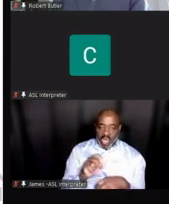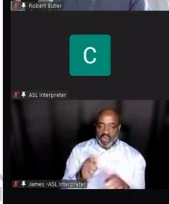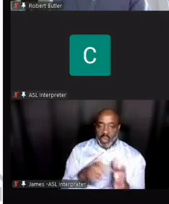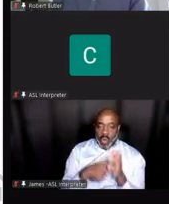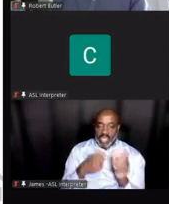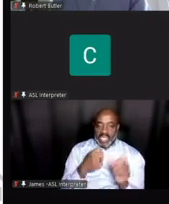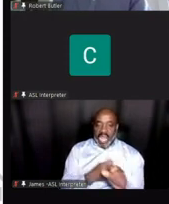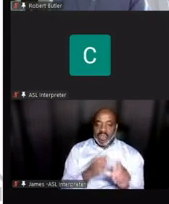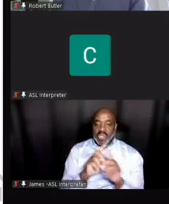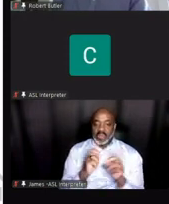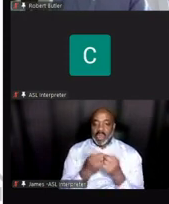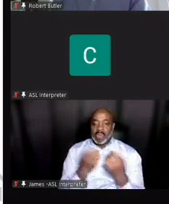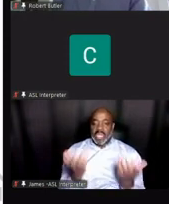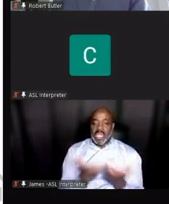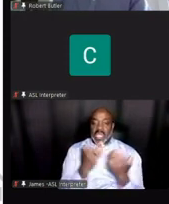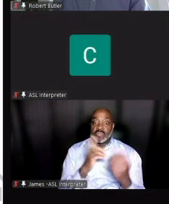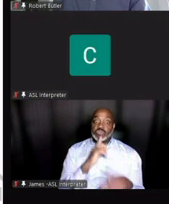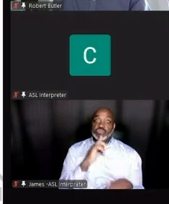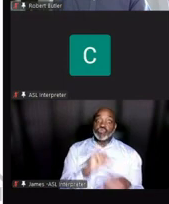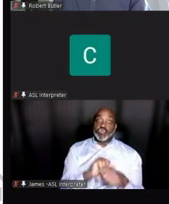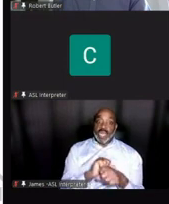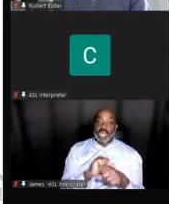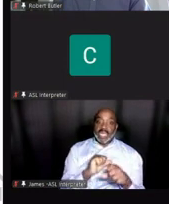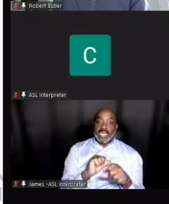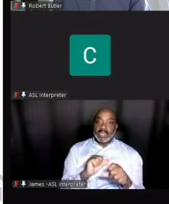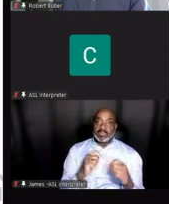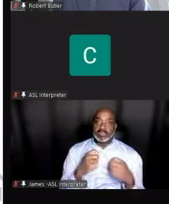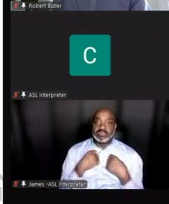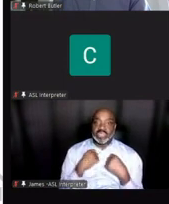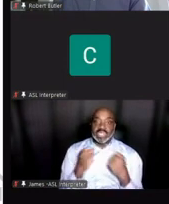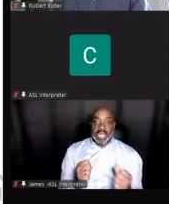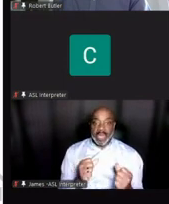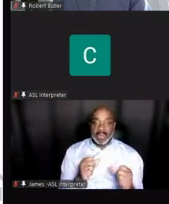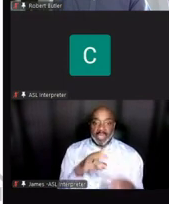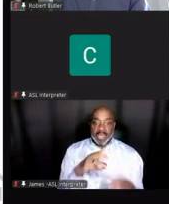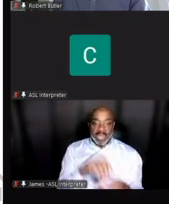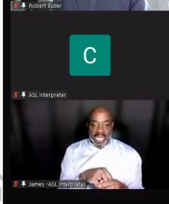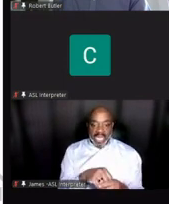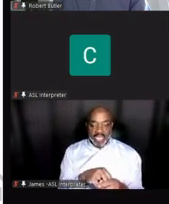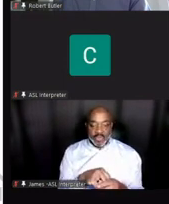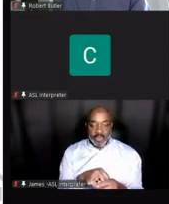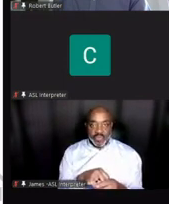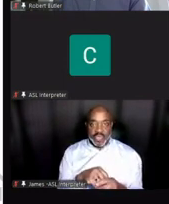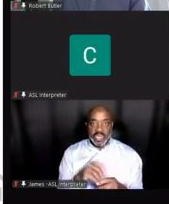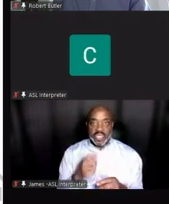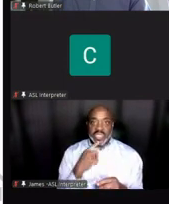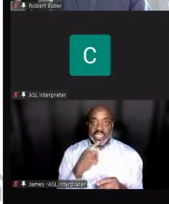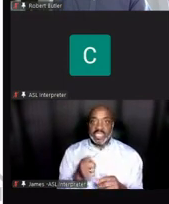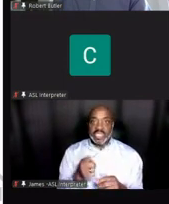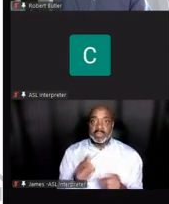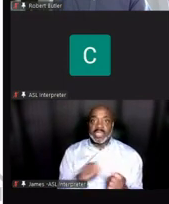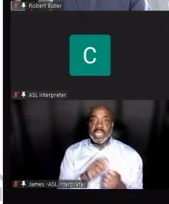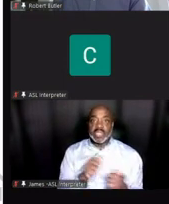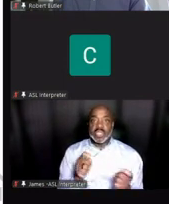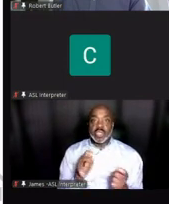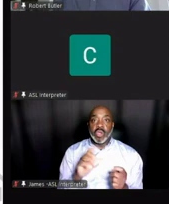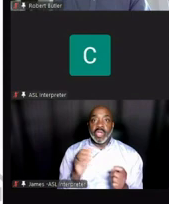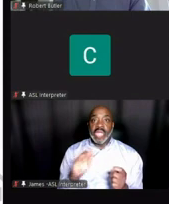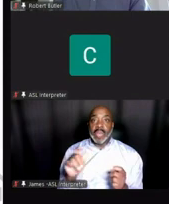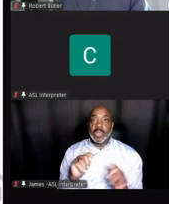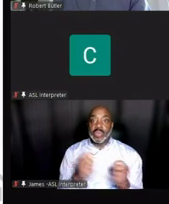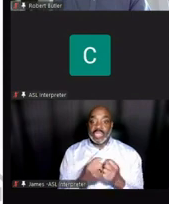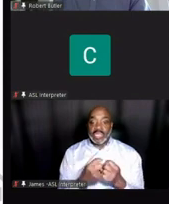department here to really step up and be engaged. And on this initiative in particular, between our capital team and railroad